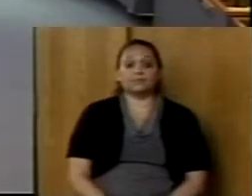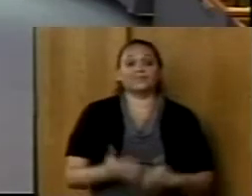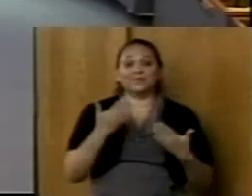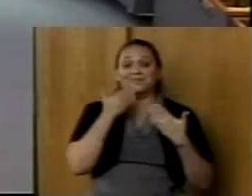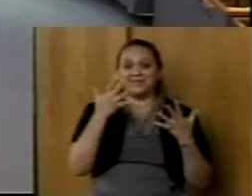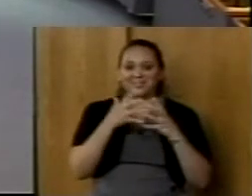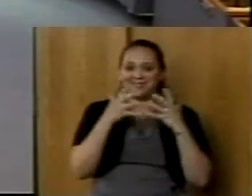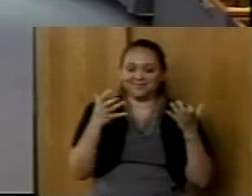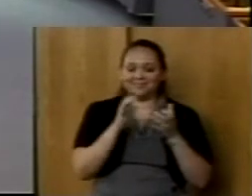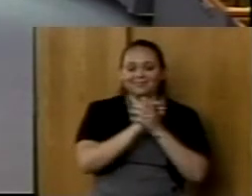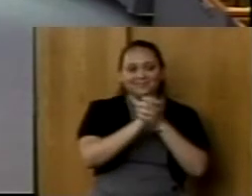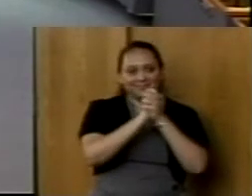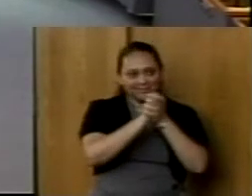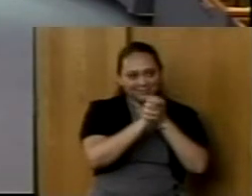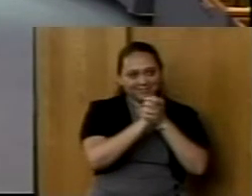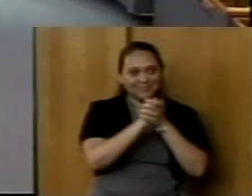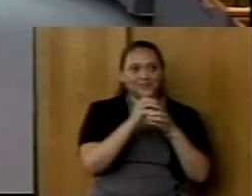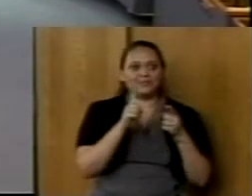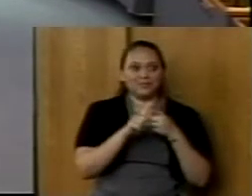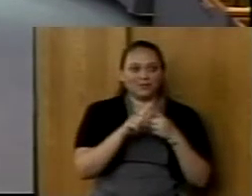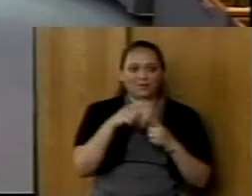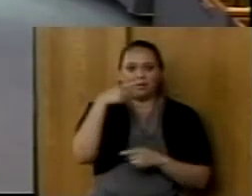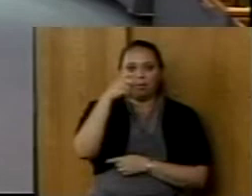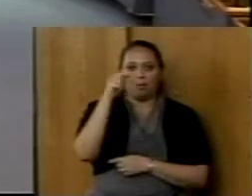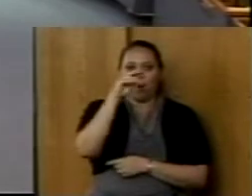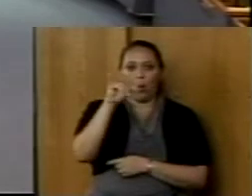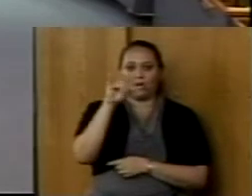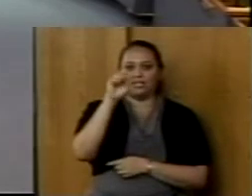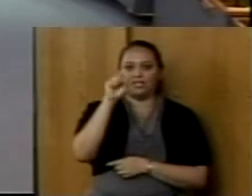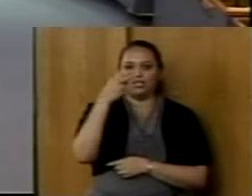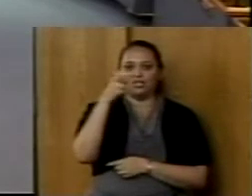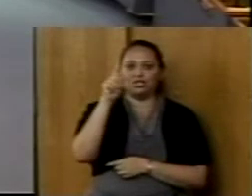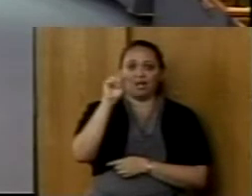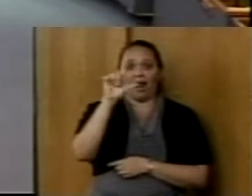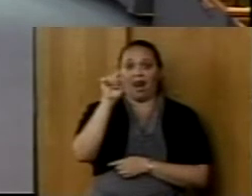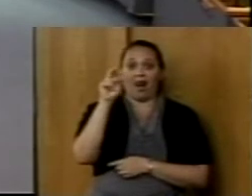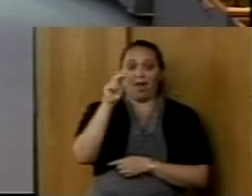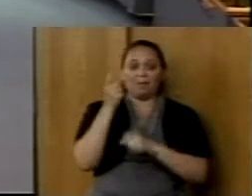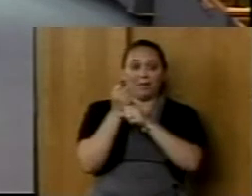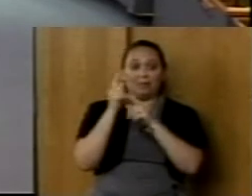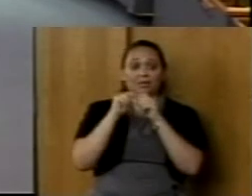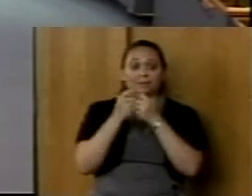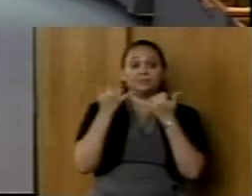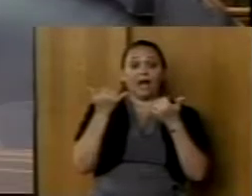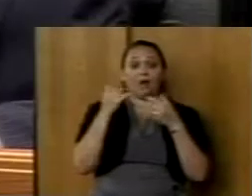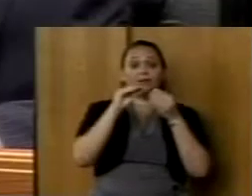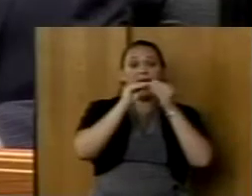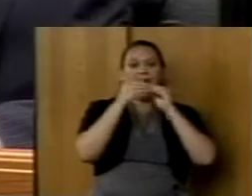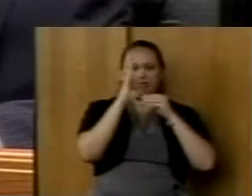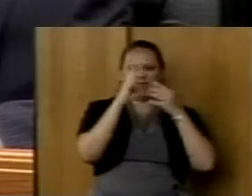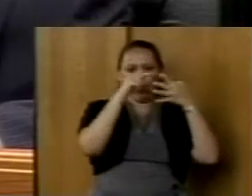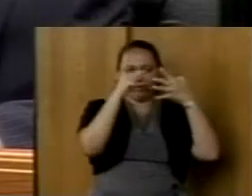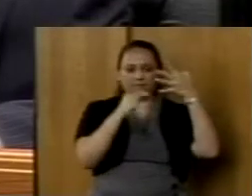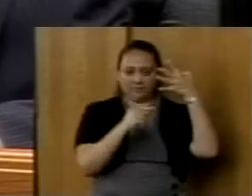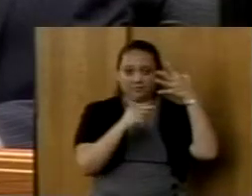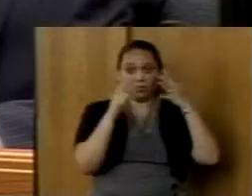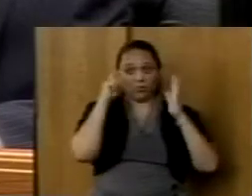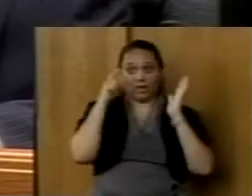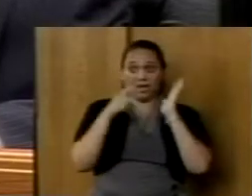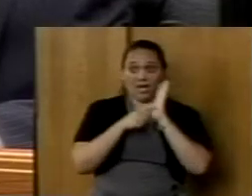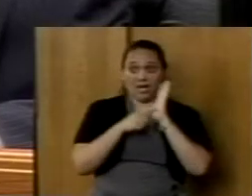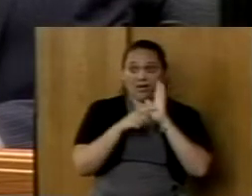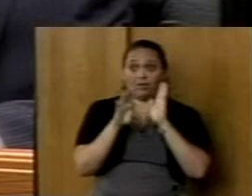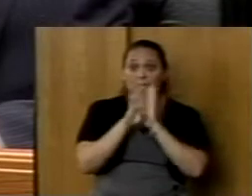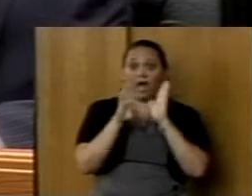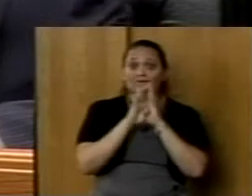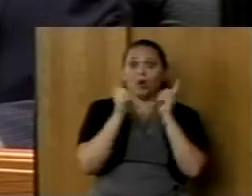Thank y'all very much, and congratulations to our Pony Shetland baseball team. Moving on to item 4, recognition of North Brownsville Little League